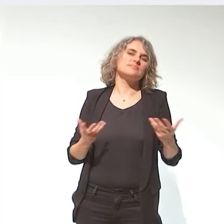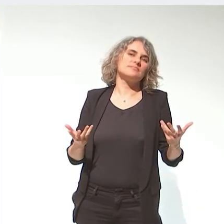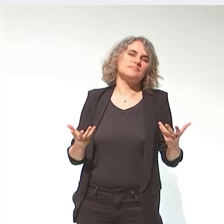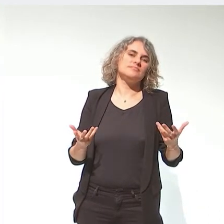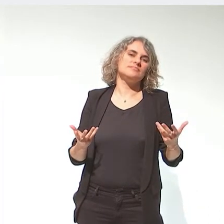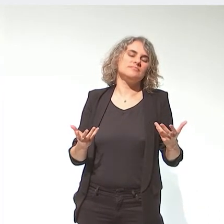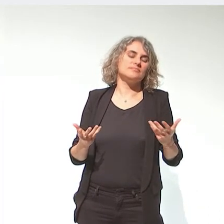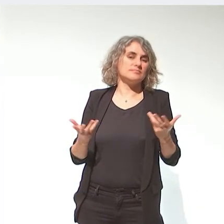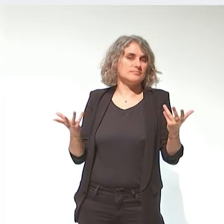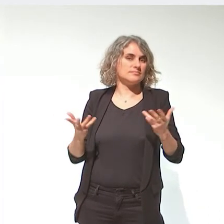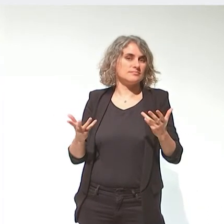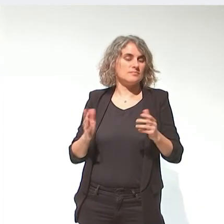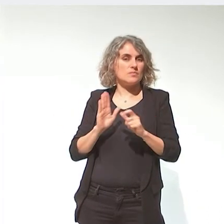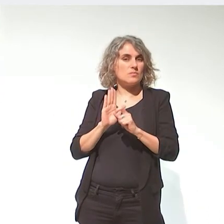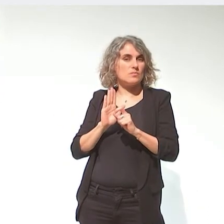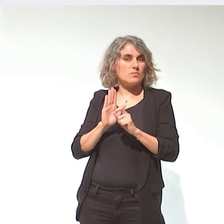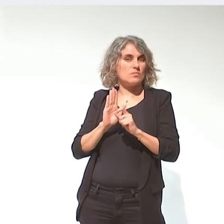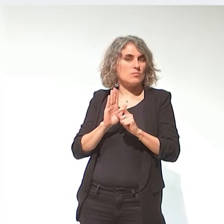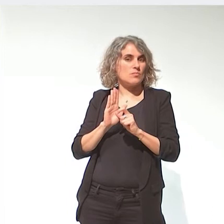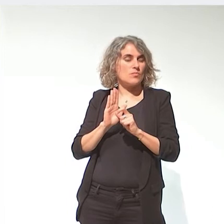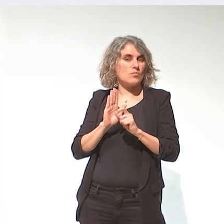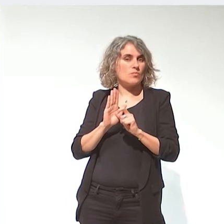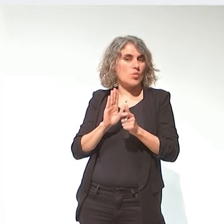as that aims